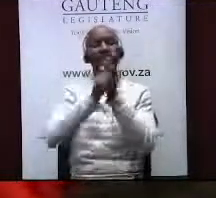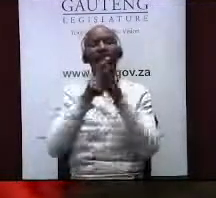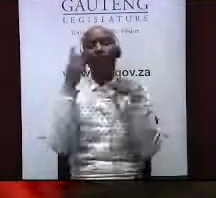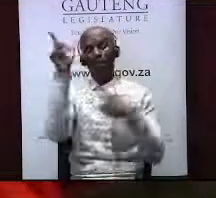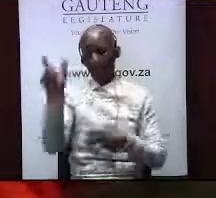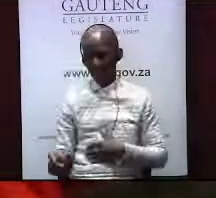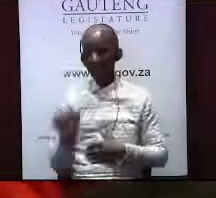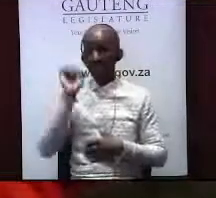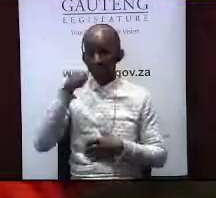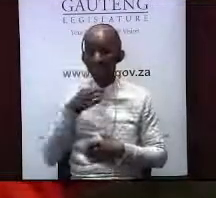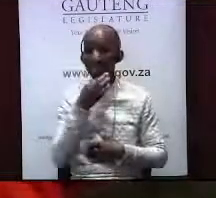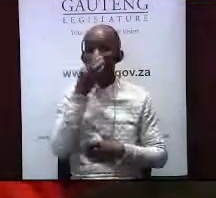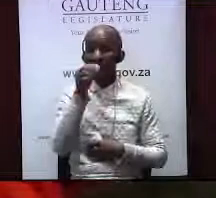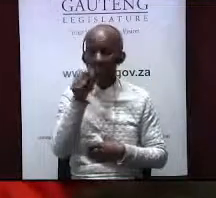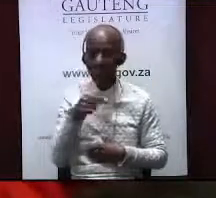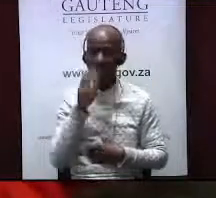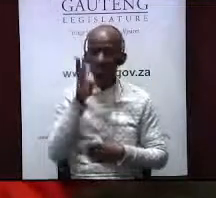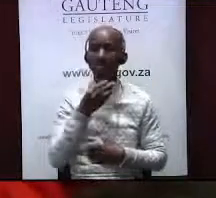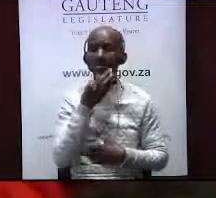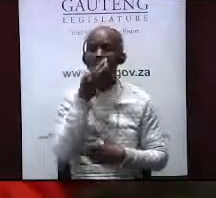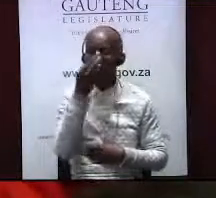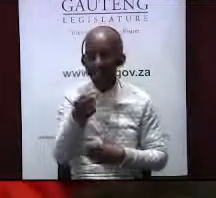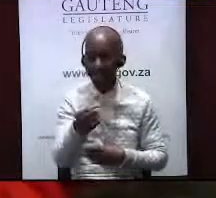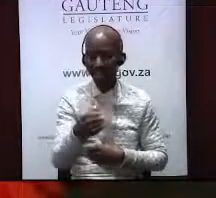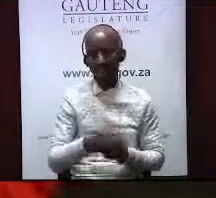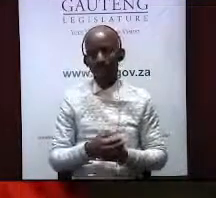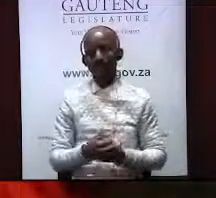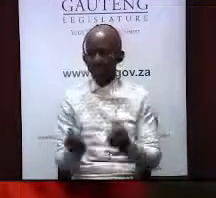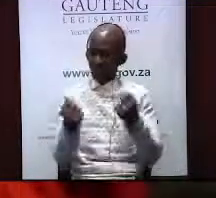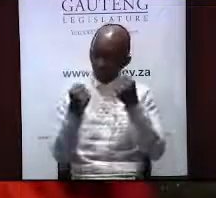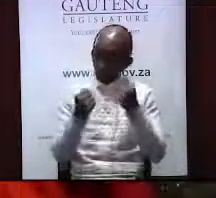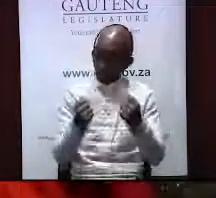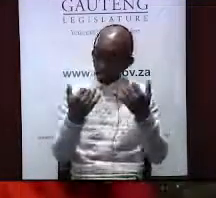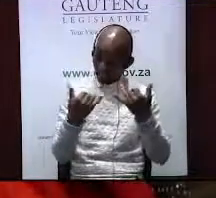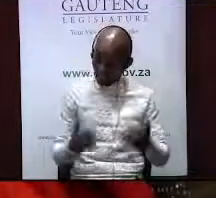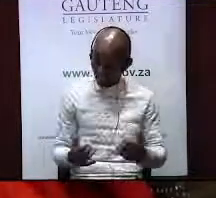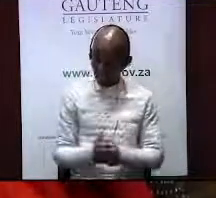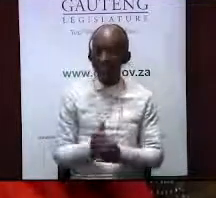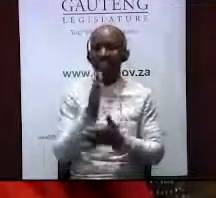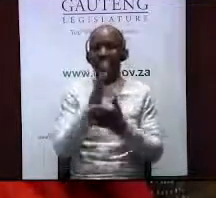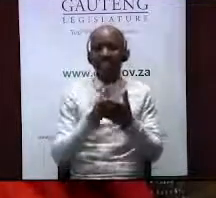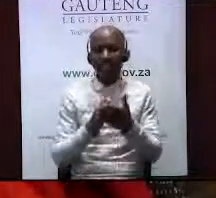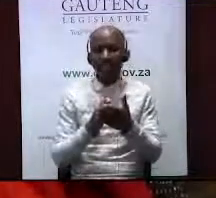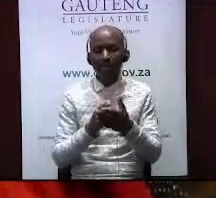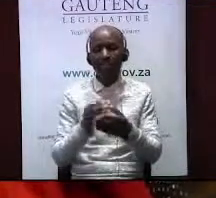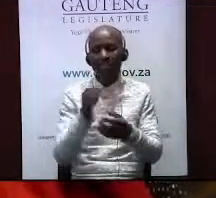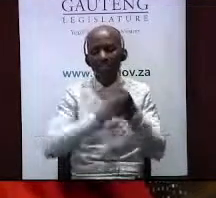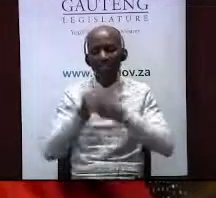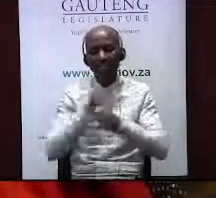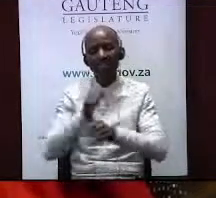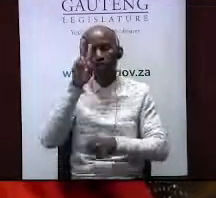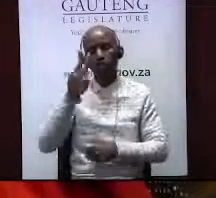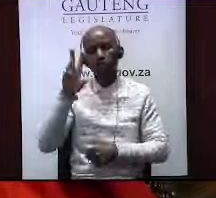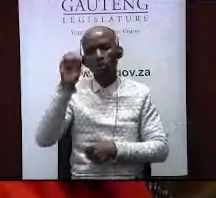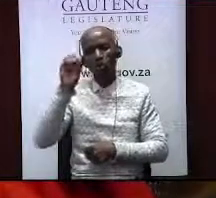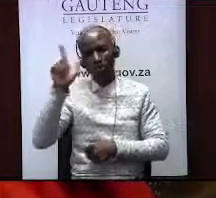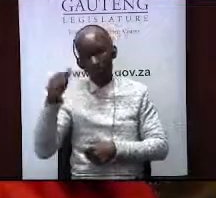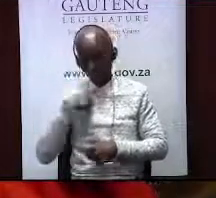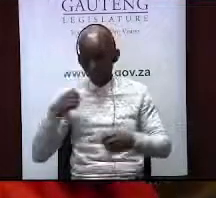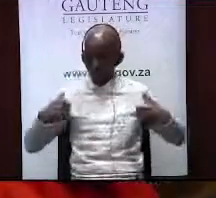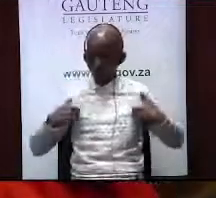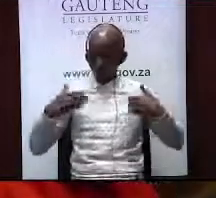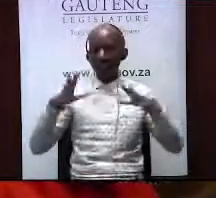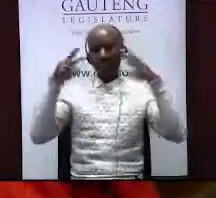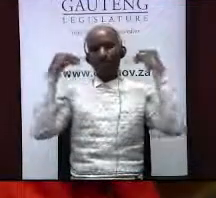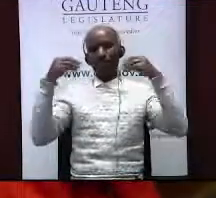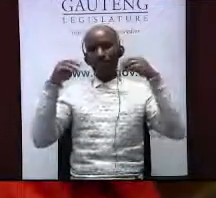very broadly. I'm going to say it very strongly, that at some point in 2007, I opened up a business,